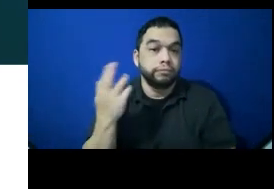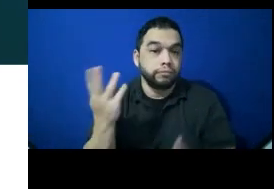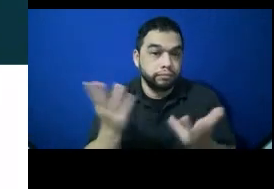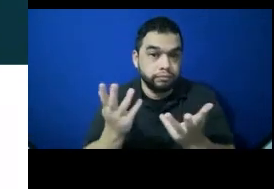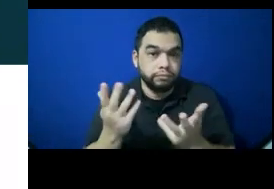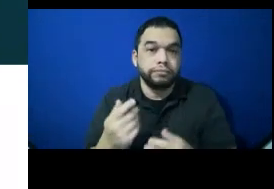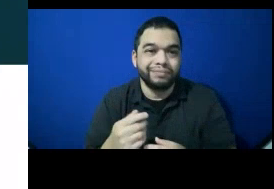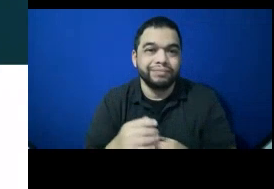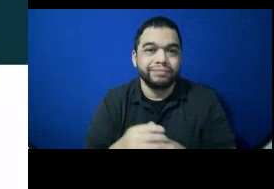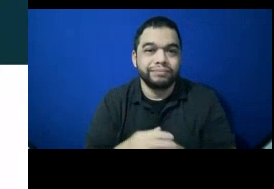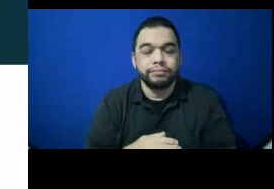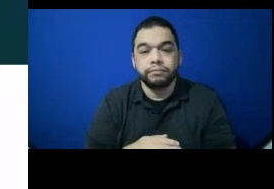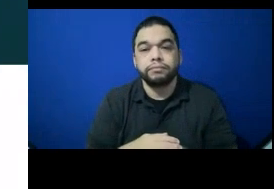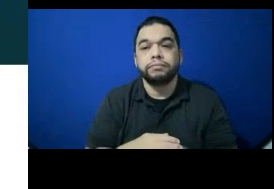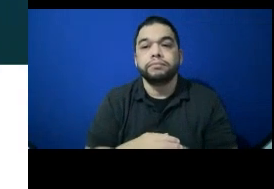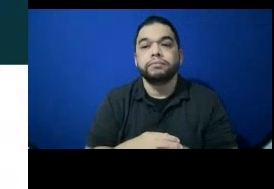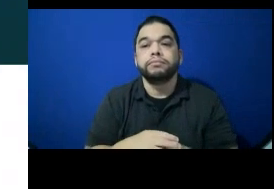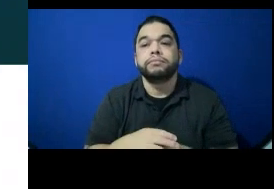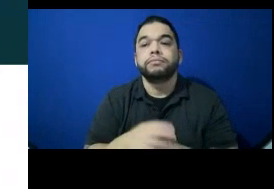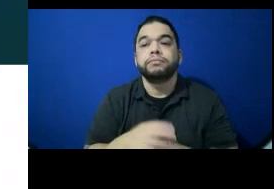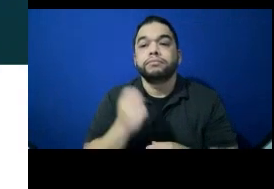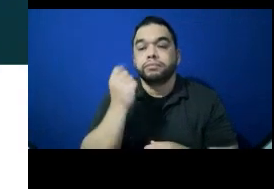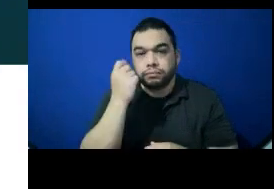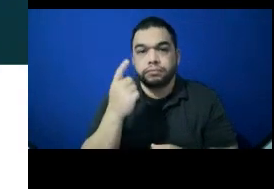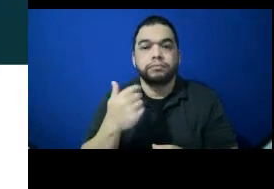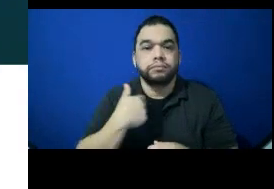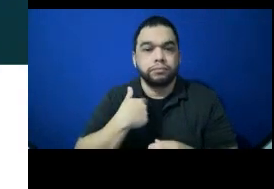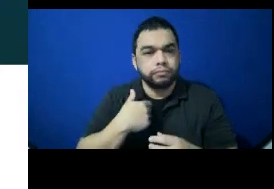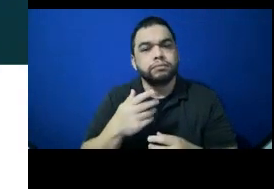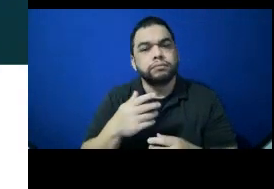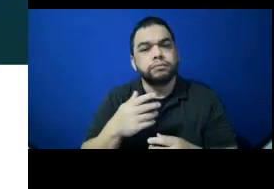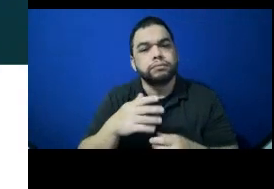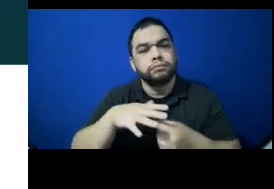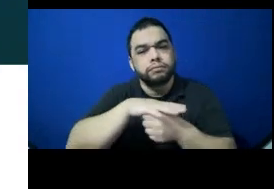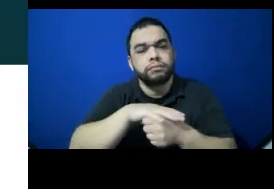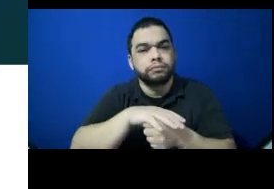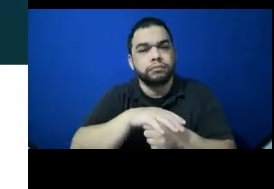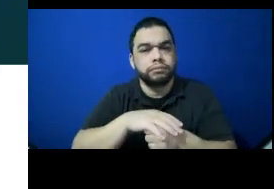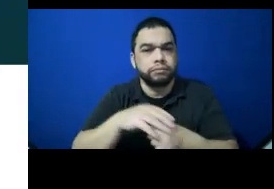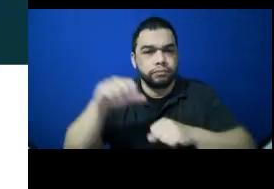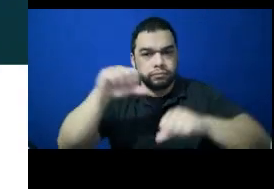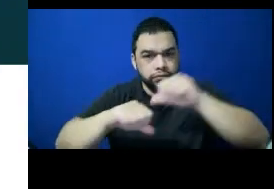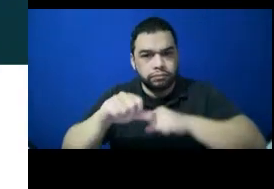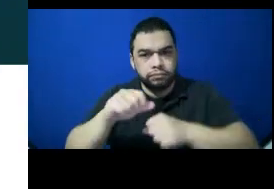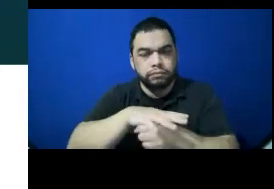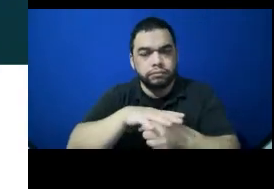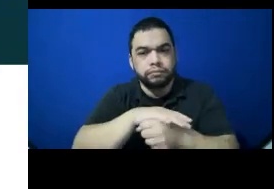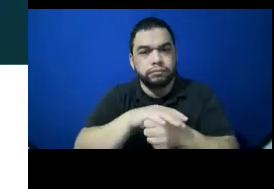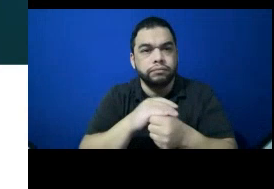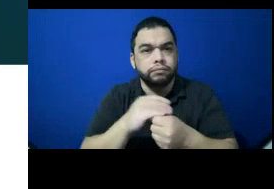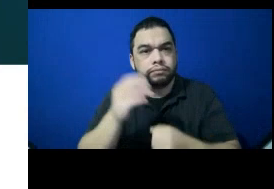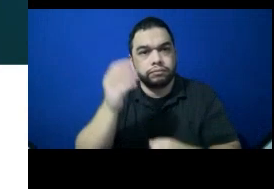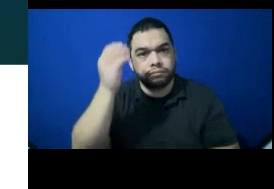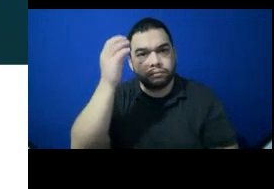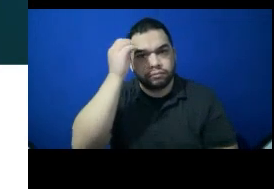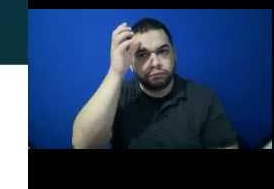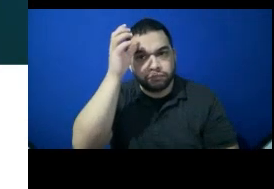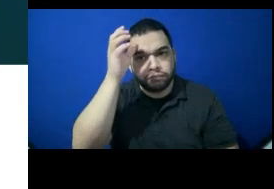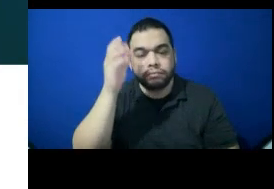local science, some local knowledge. And the idea came from conversations with the USDA leaders for